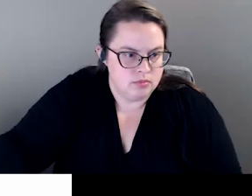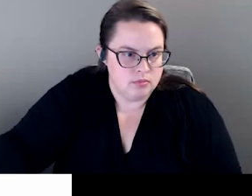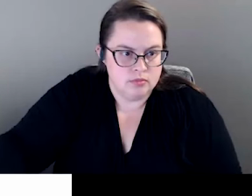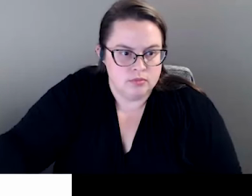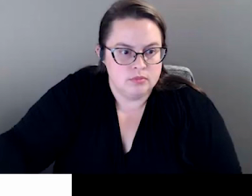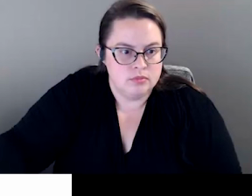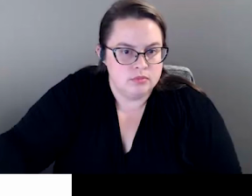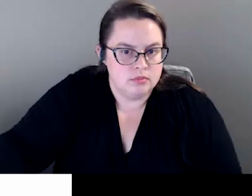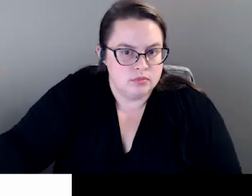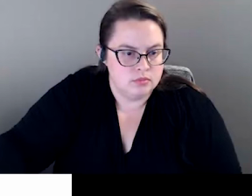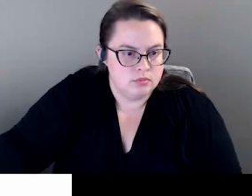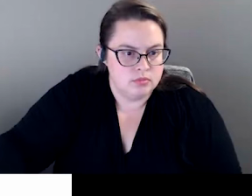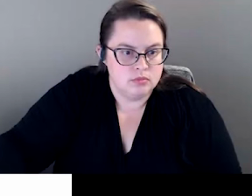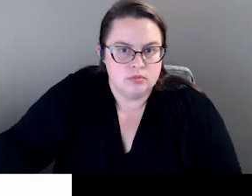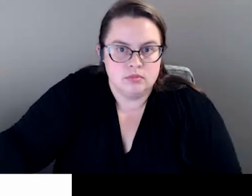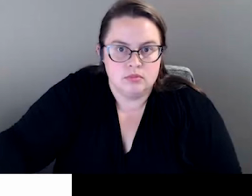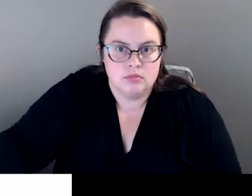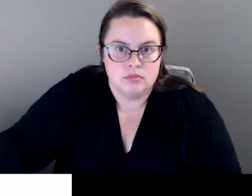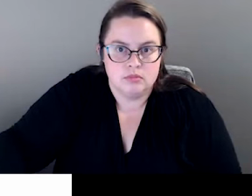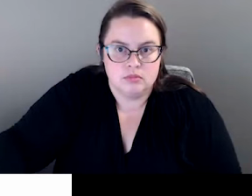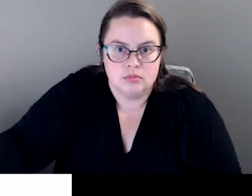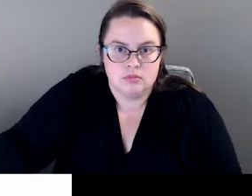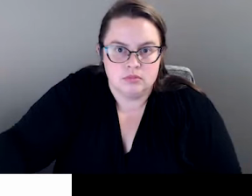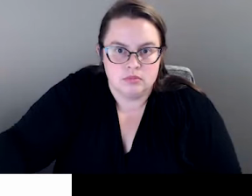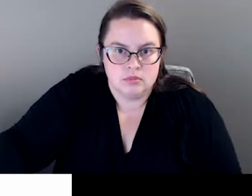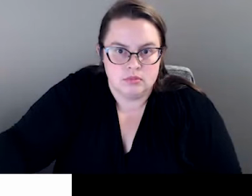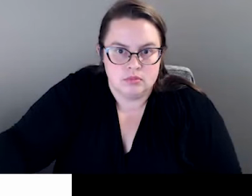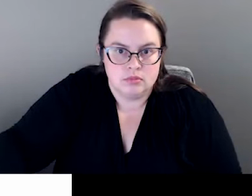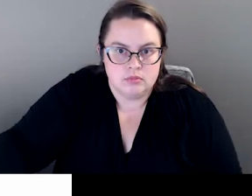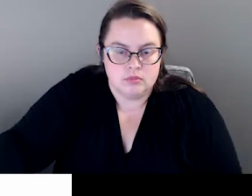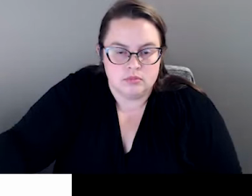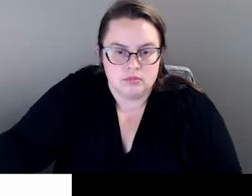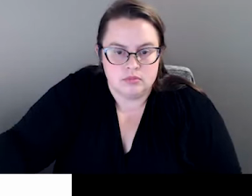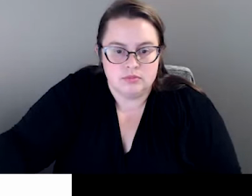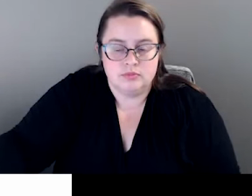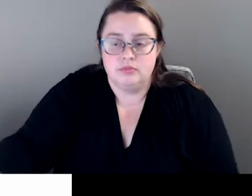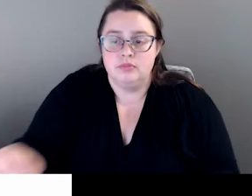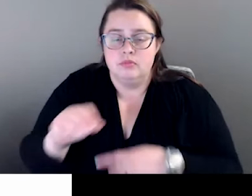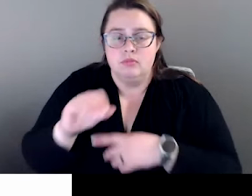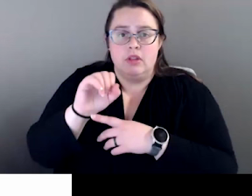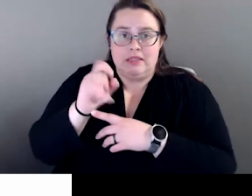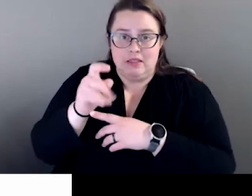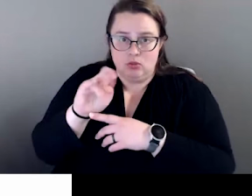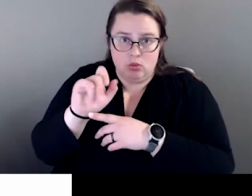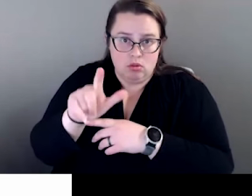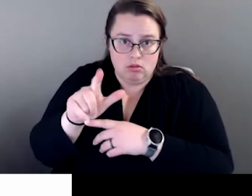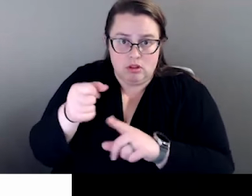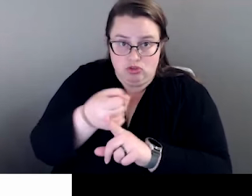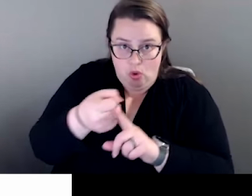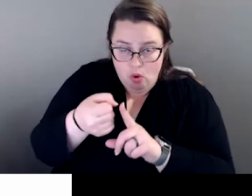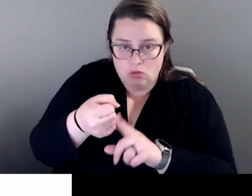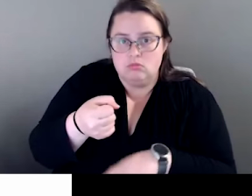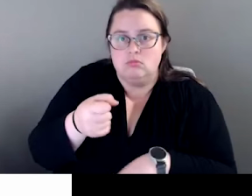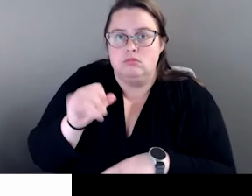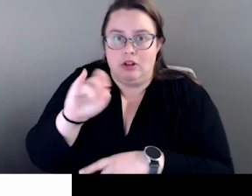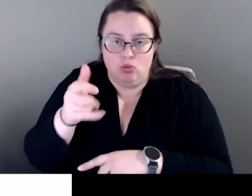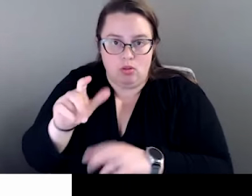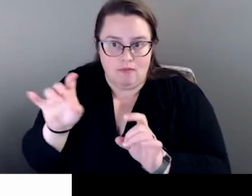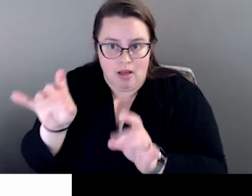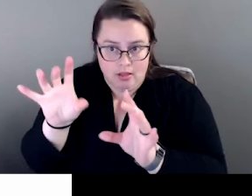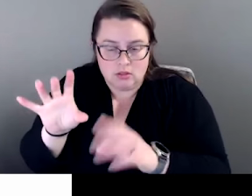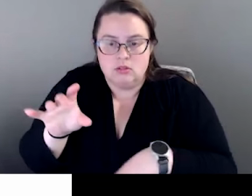Okay, so sexual assault, sexual violence. So sexual assault is the physical sexual